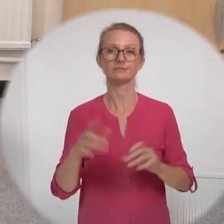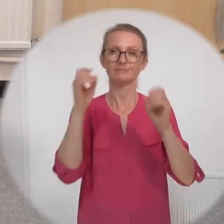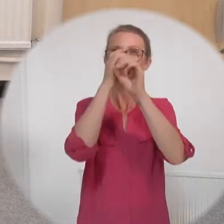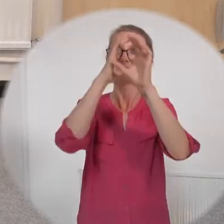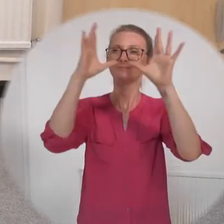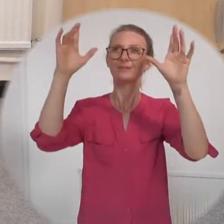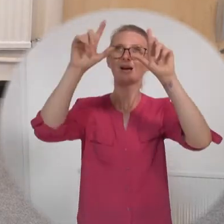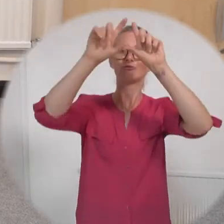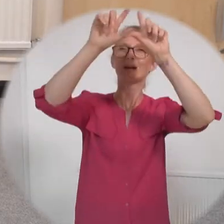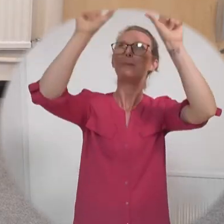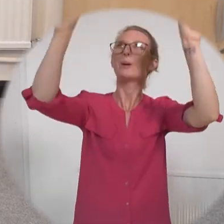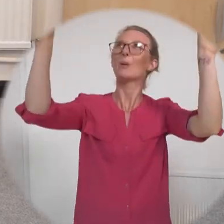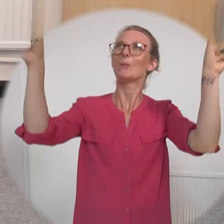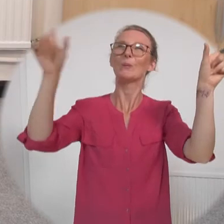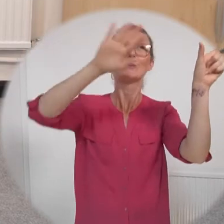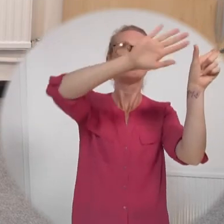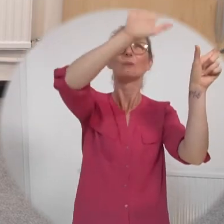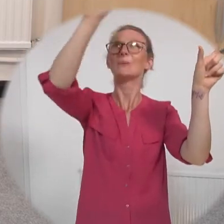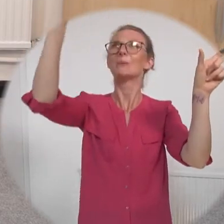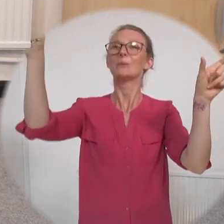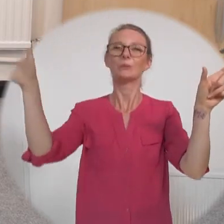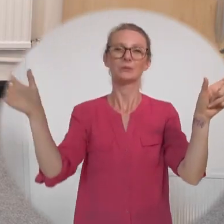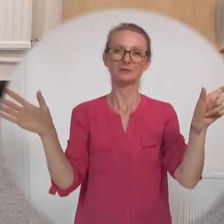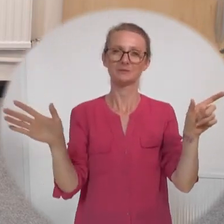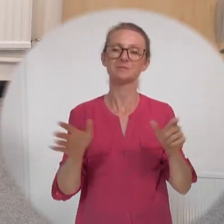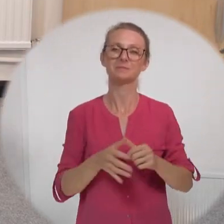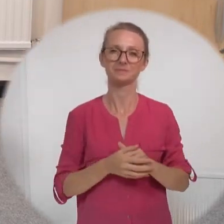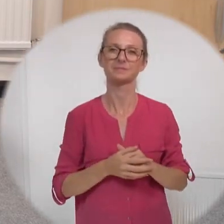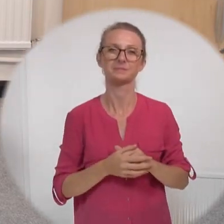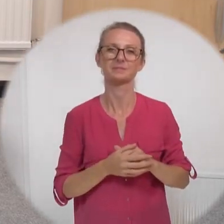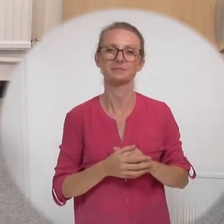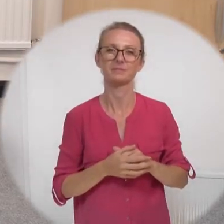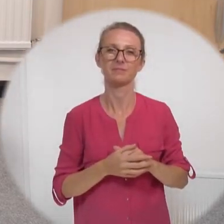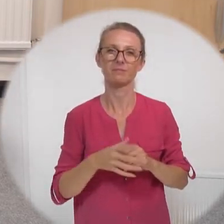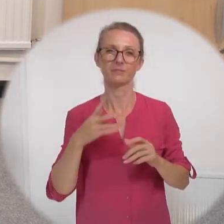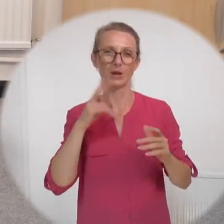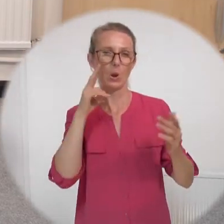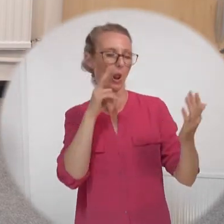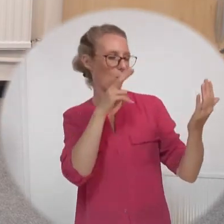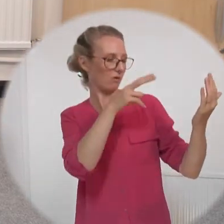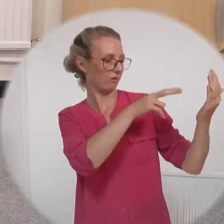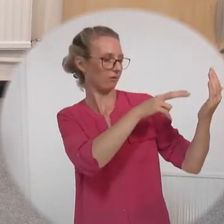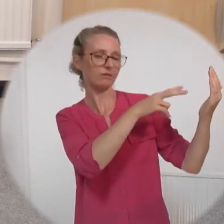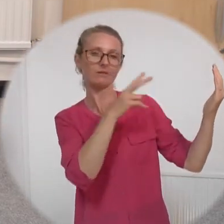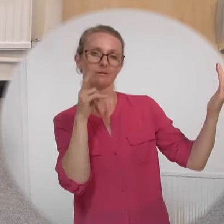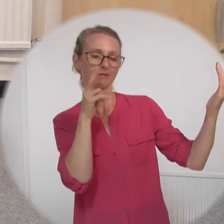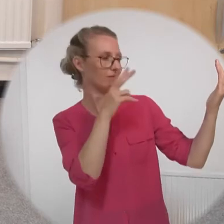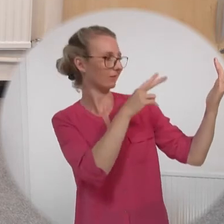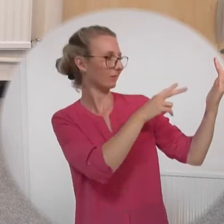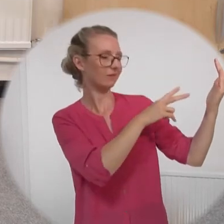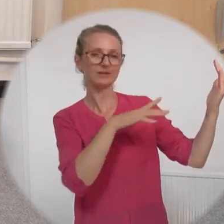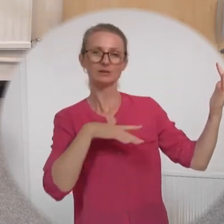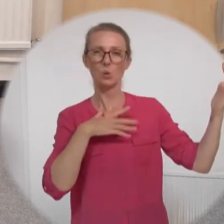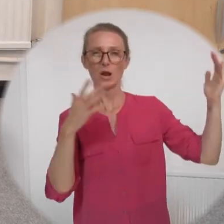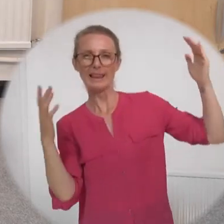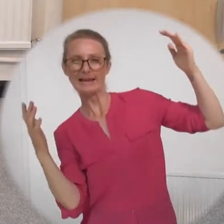see. So you want to look into the palm of your hand. So you want to avoid